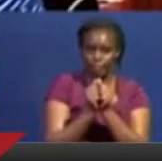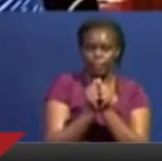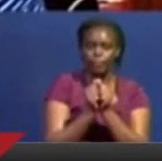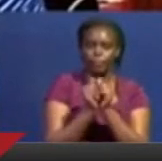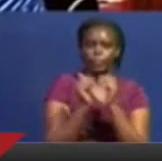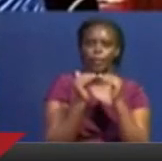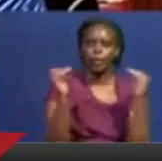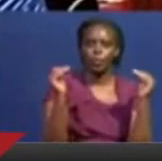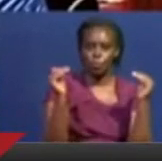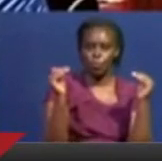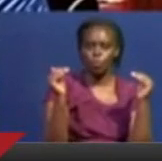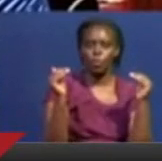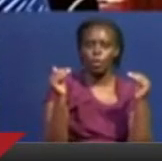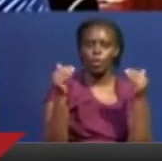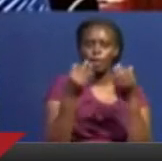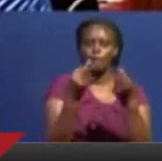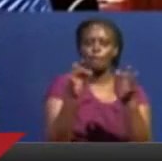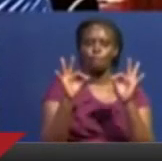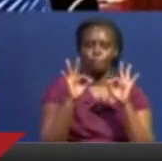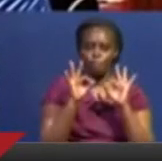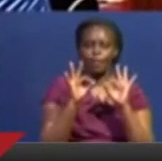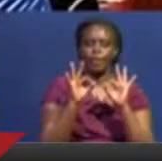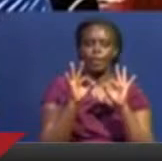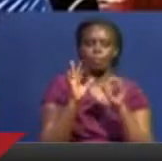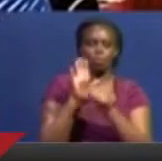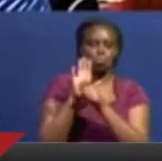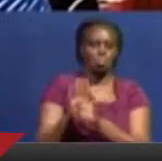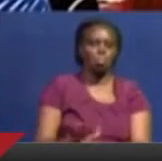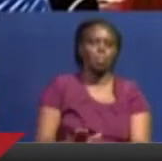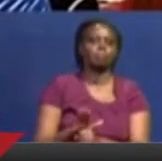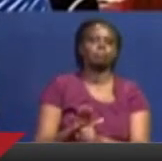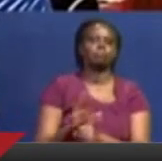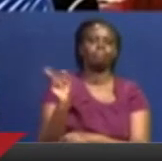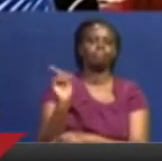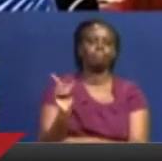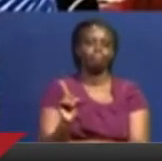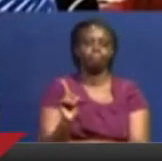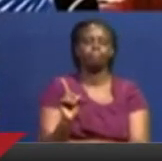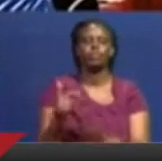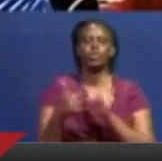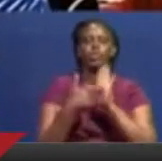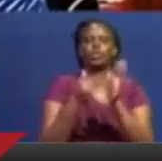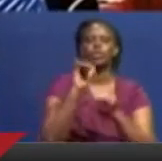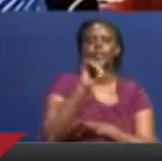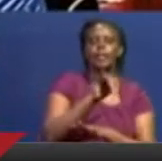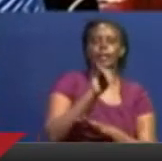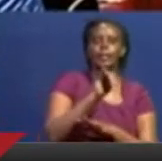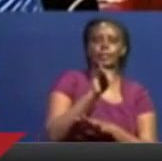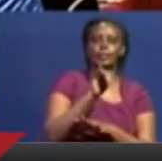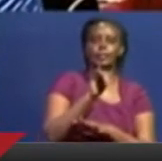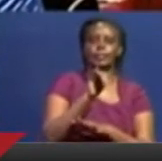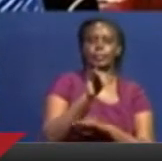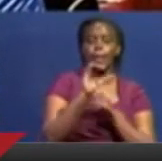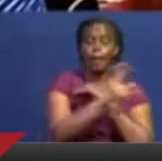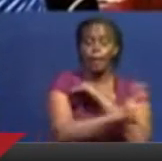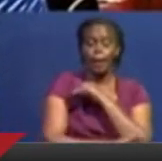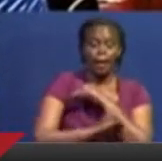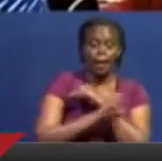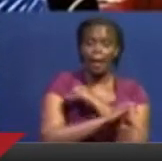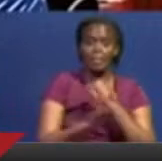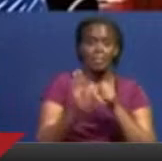on equality and freedom from discrimination outlines that the state shall